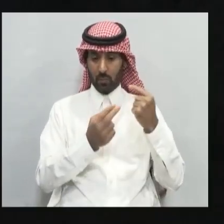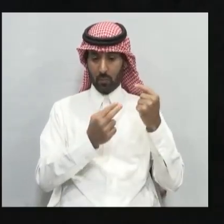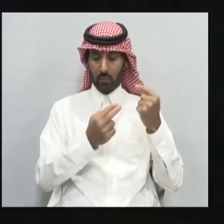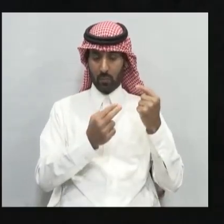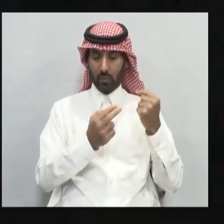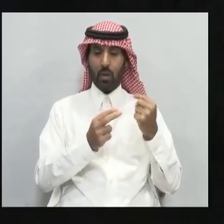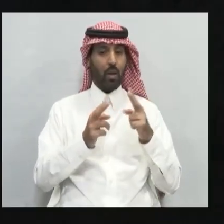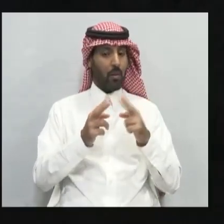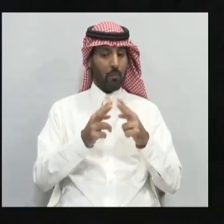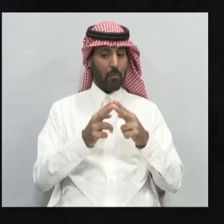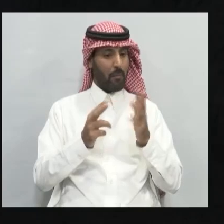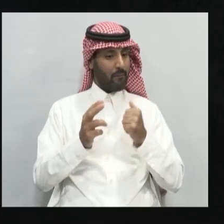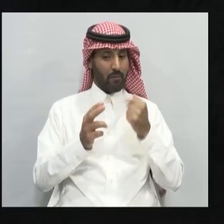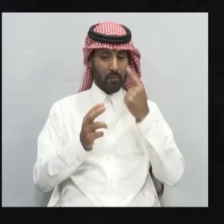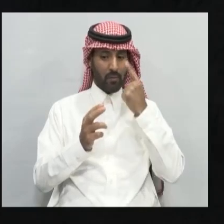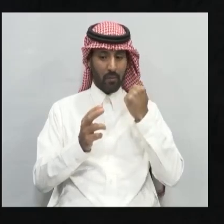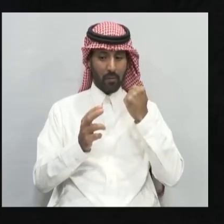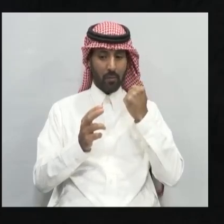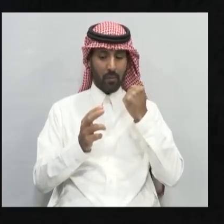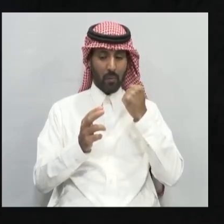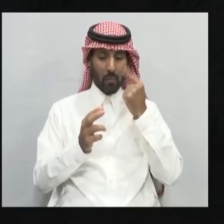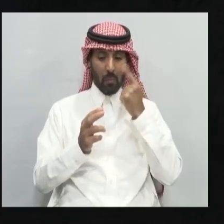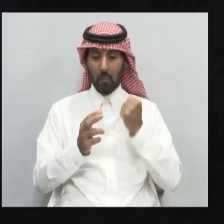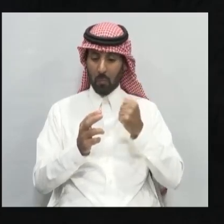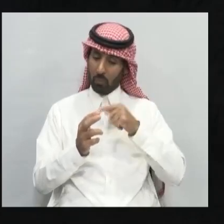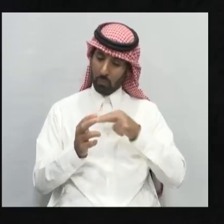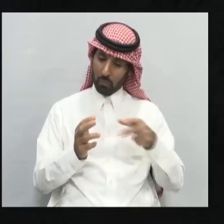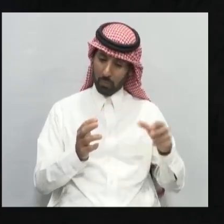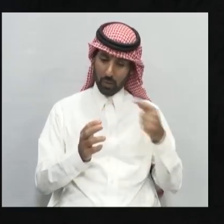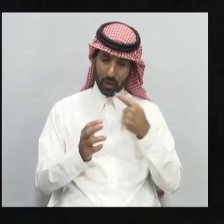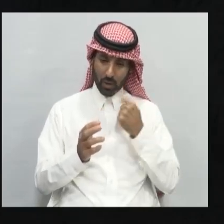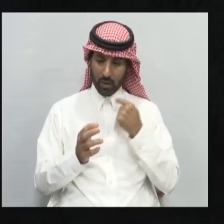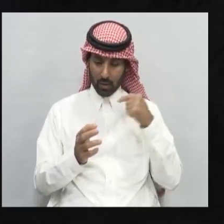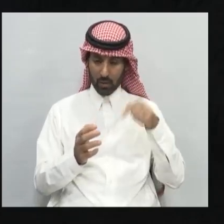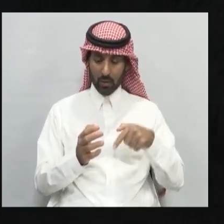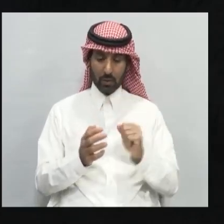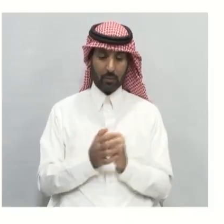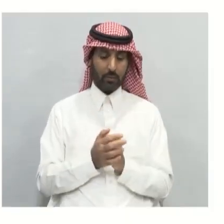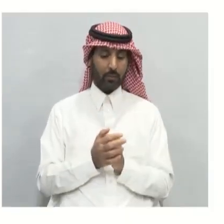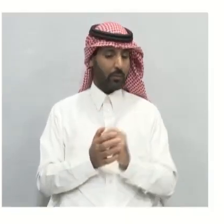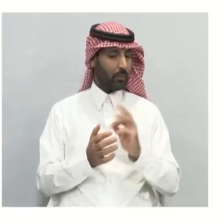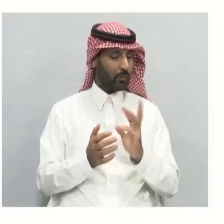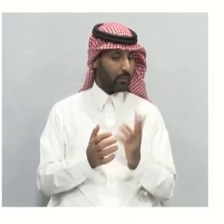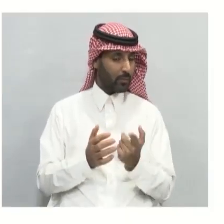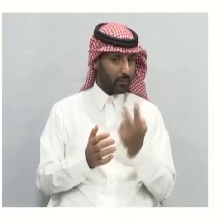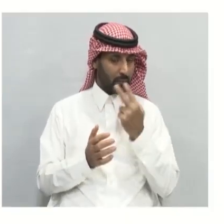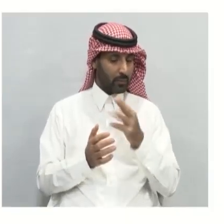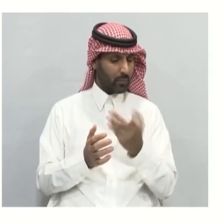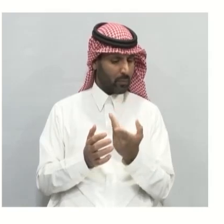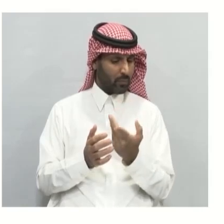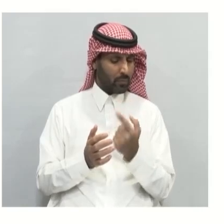lives. Our lives will look totally different than the life that we live today. How is it going to look